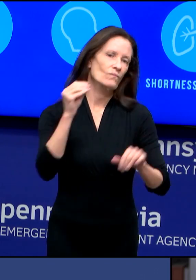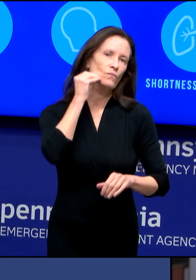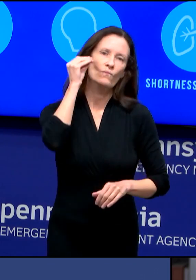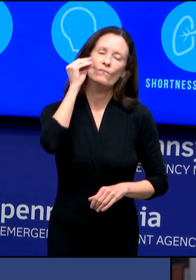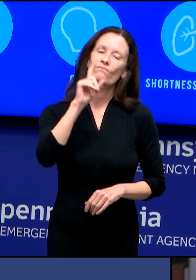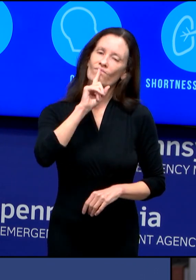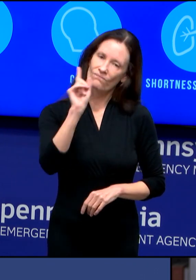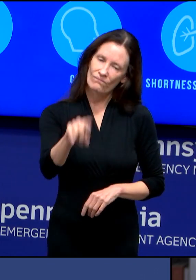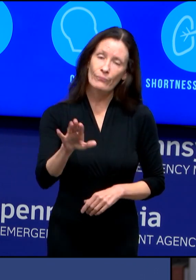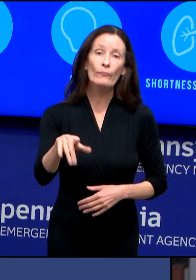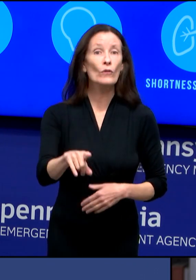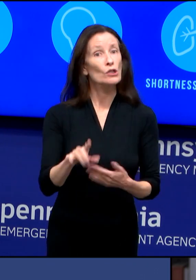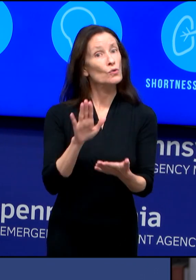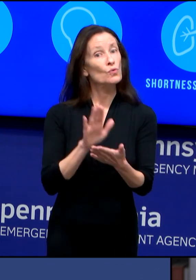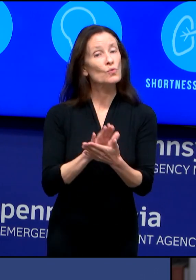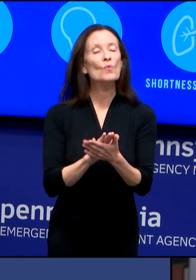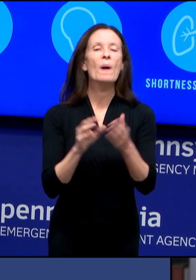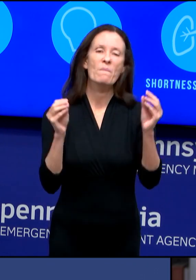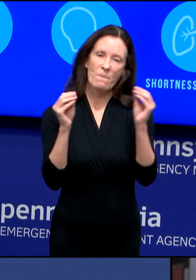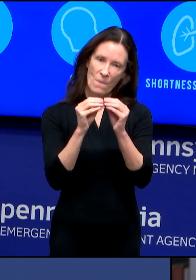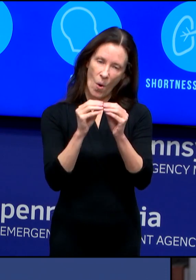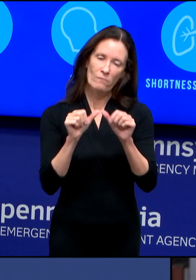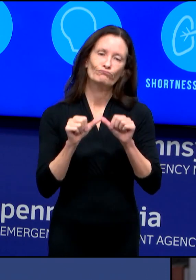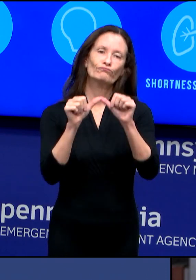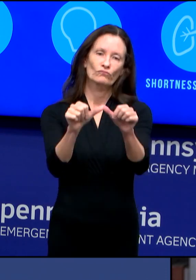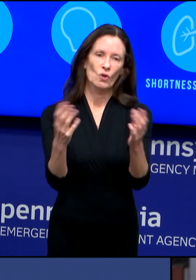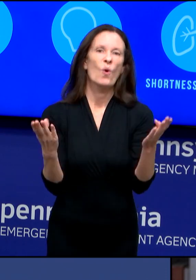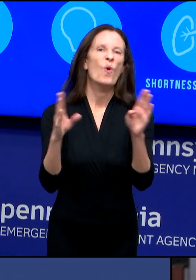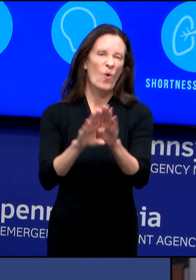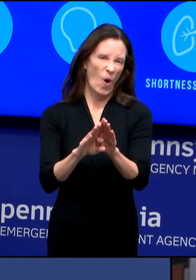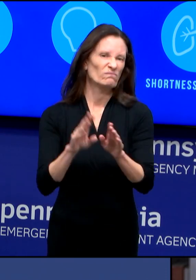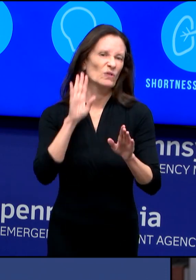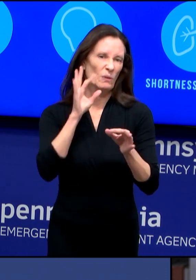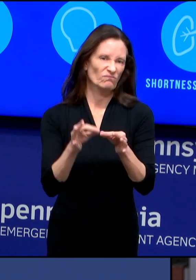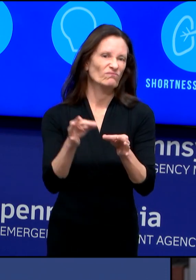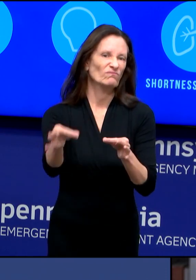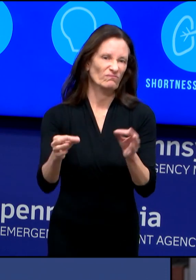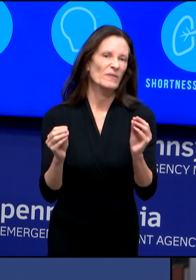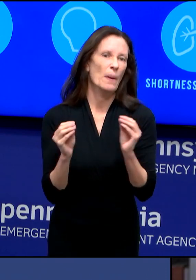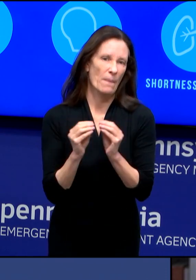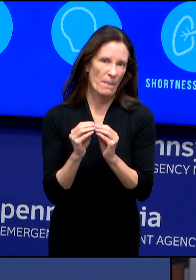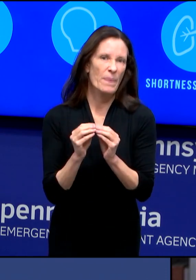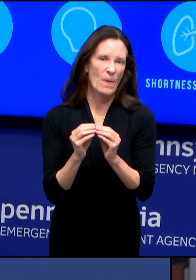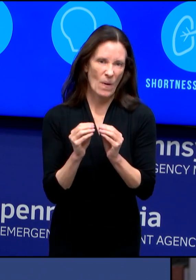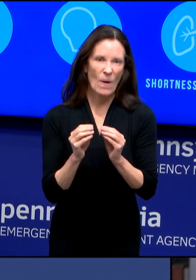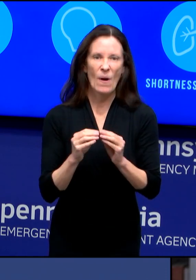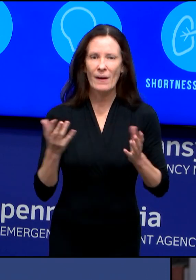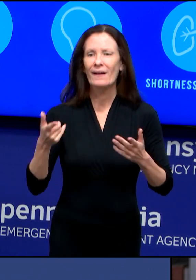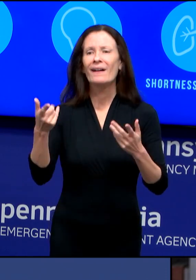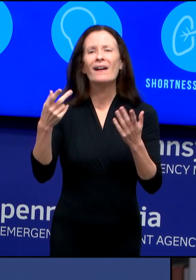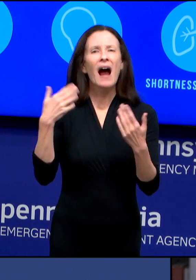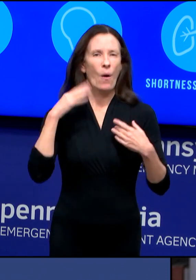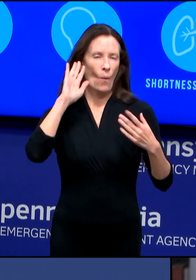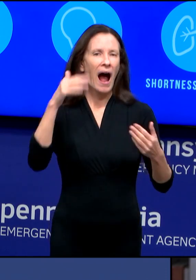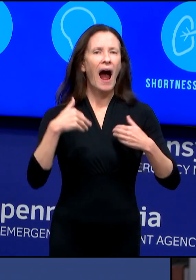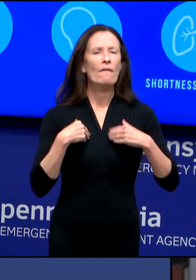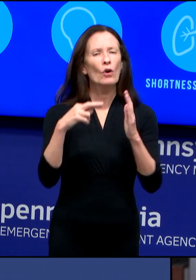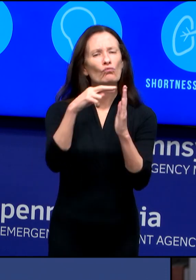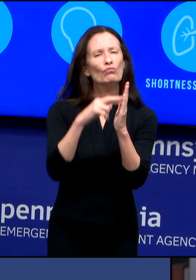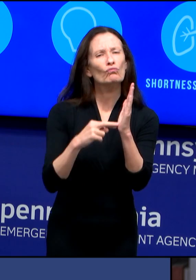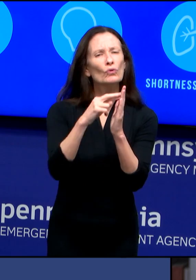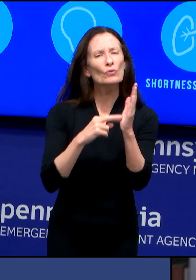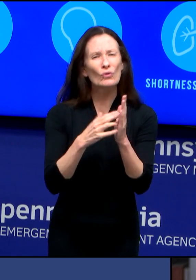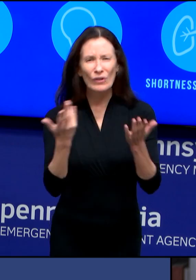These restrictions are unlike anything we've experienced before. We've become accustomed to being able to go to any store and